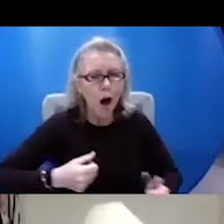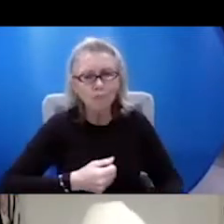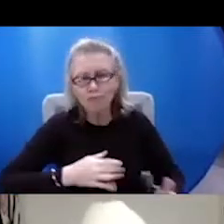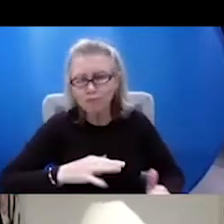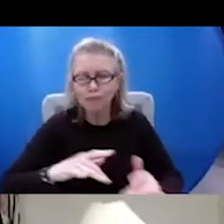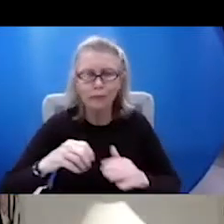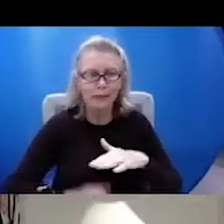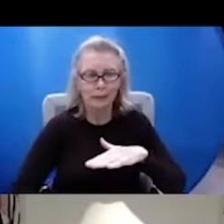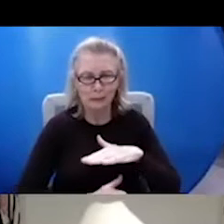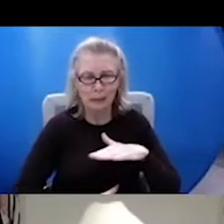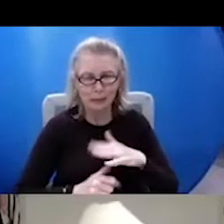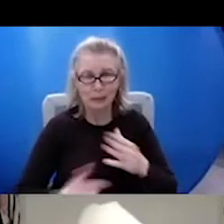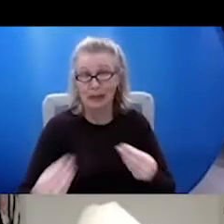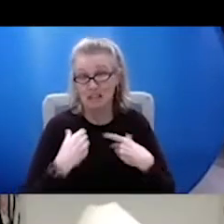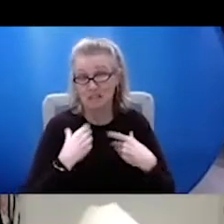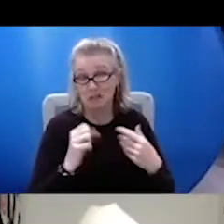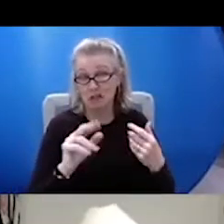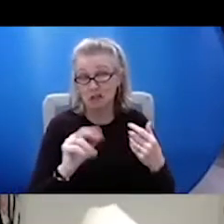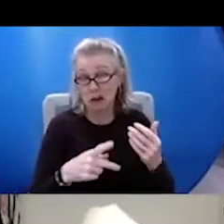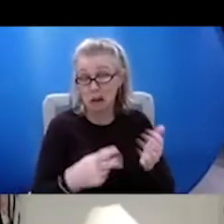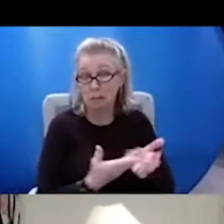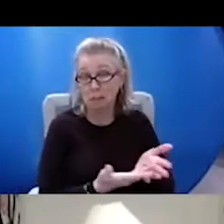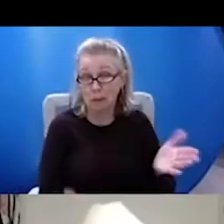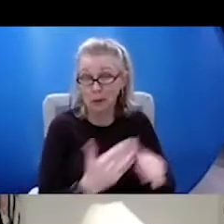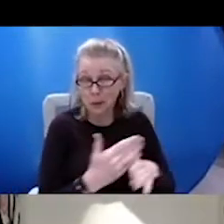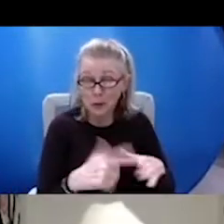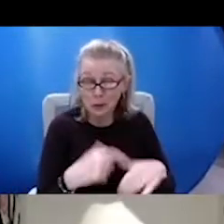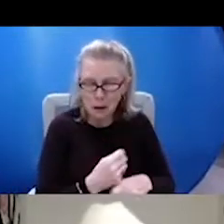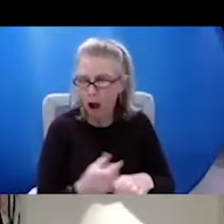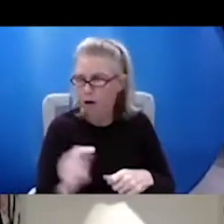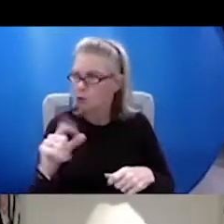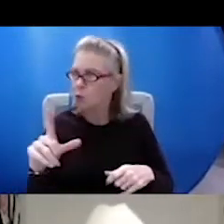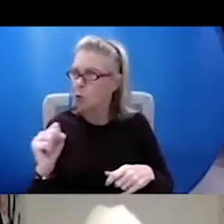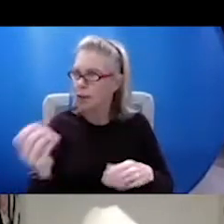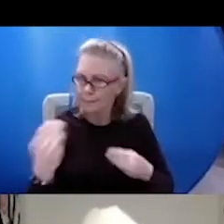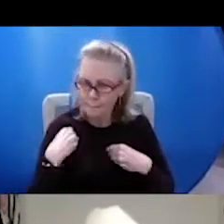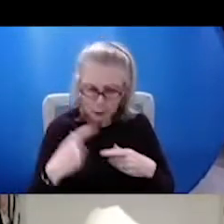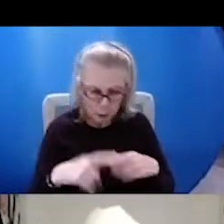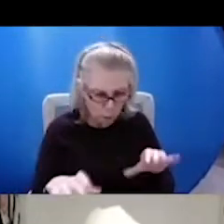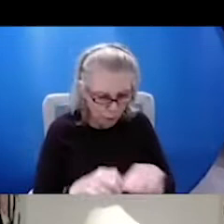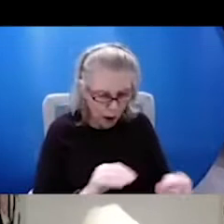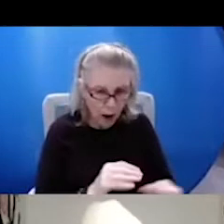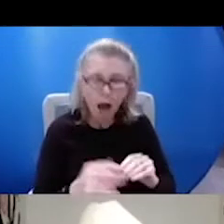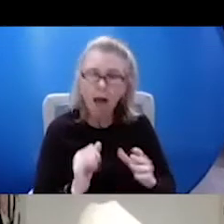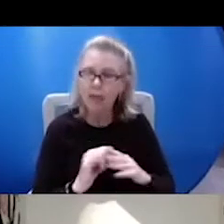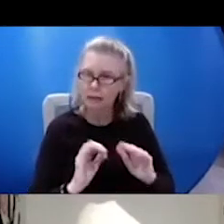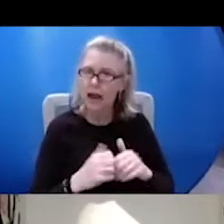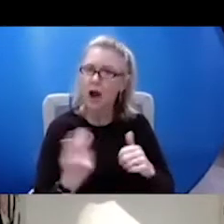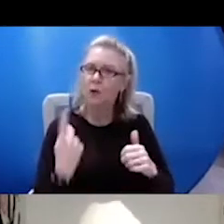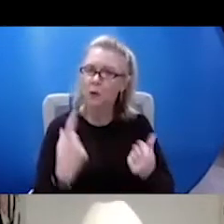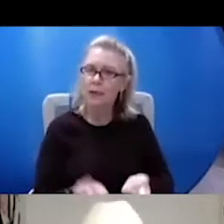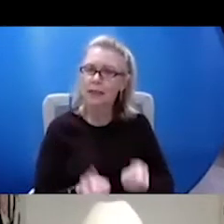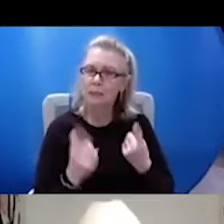He would give me scrap materials to make things with, tools to do that, and that would be how we spent our time